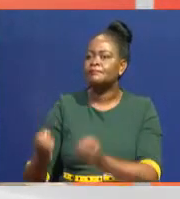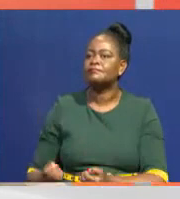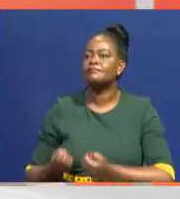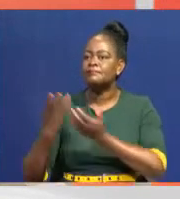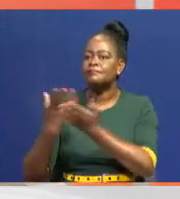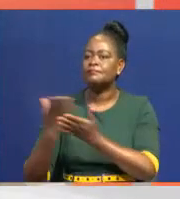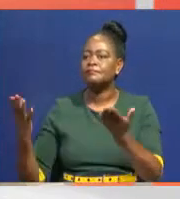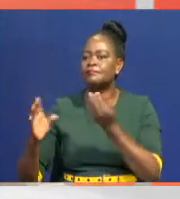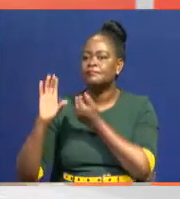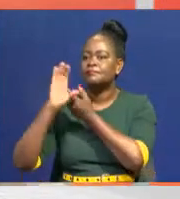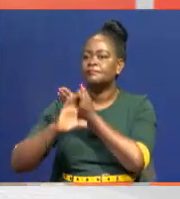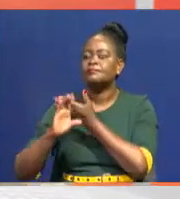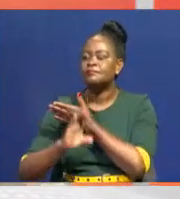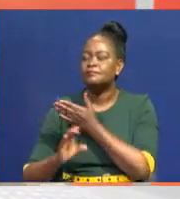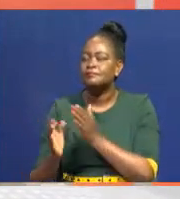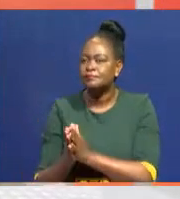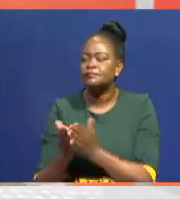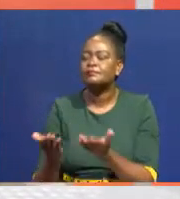the country,